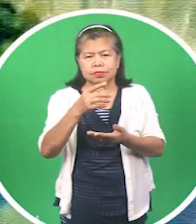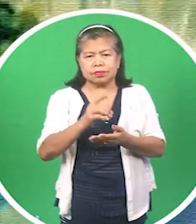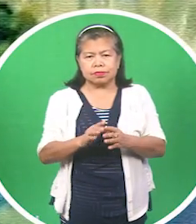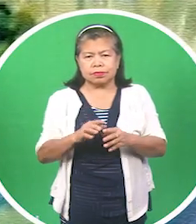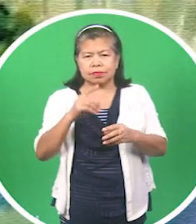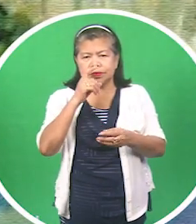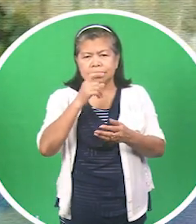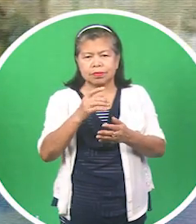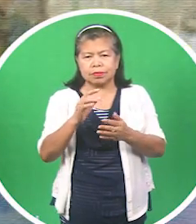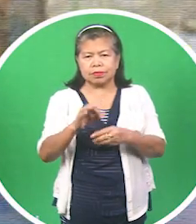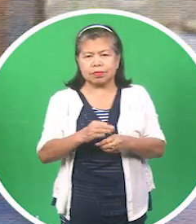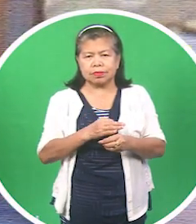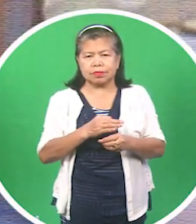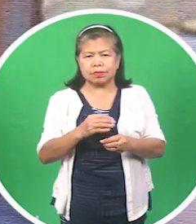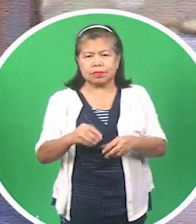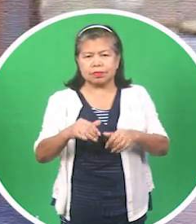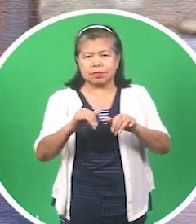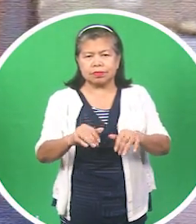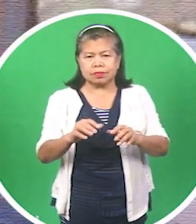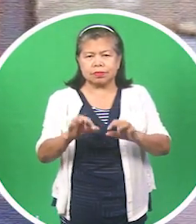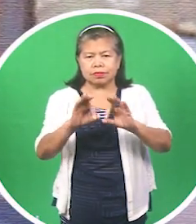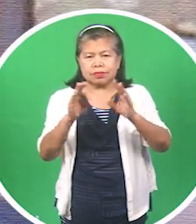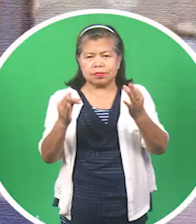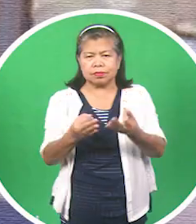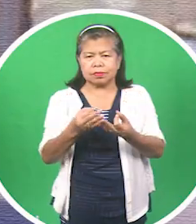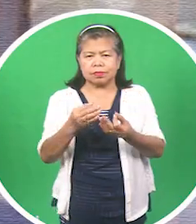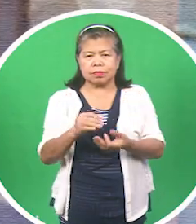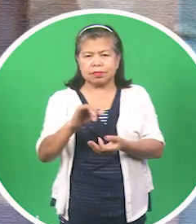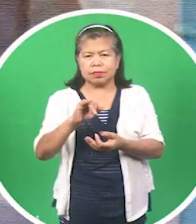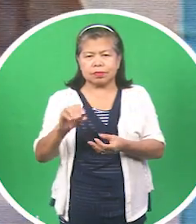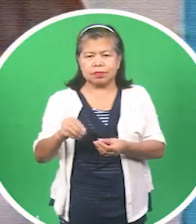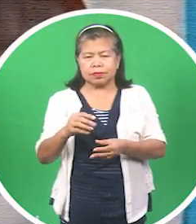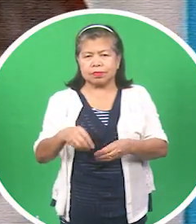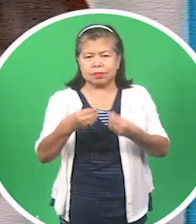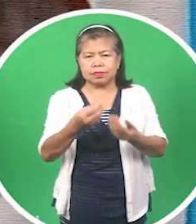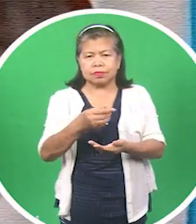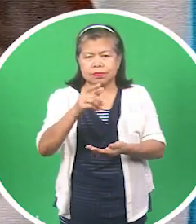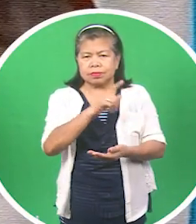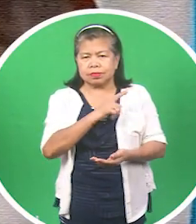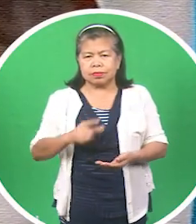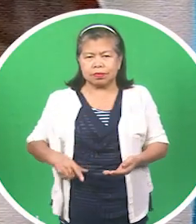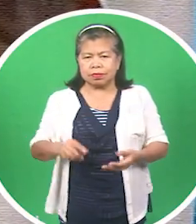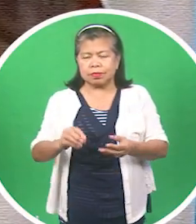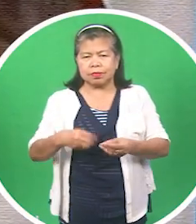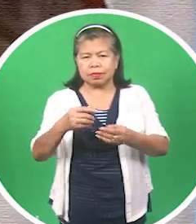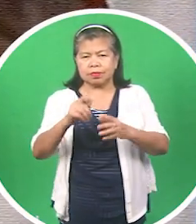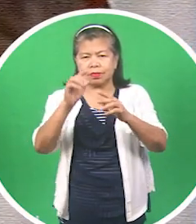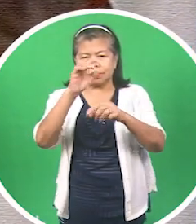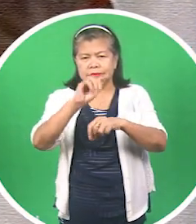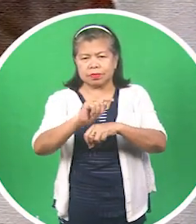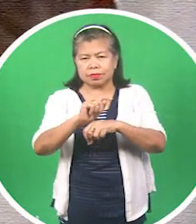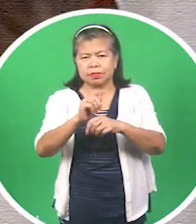when he was old enough. She left Samuel to Eli so he might serve the Lord in the